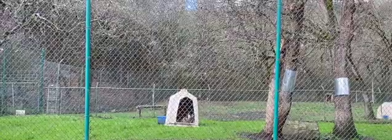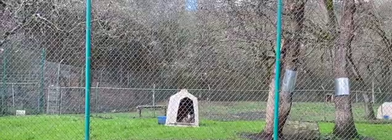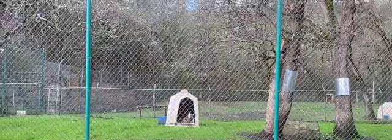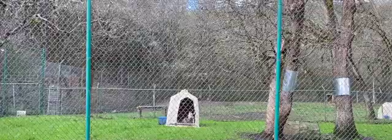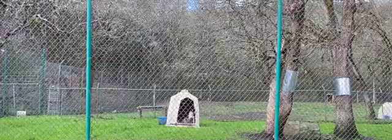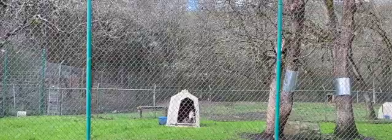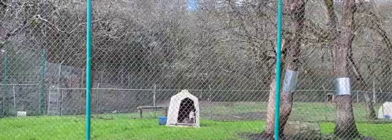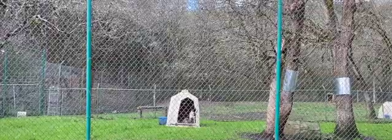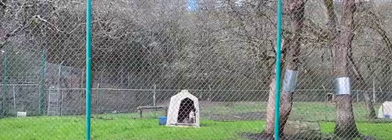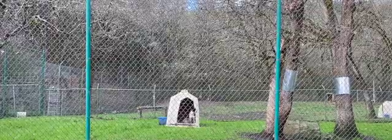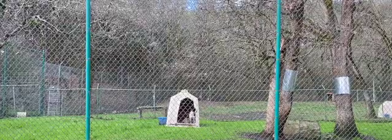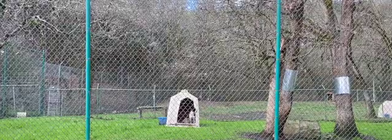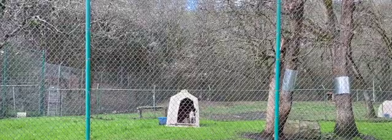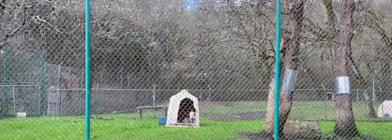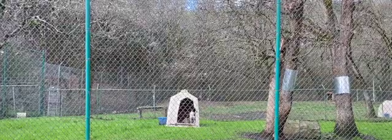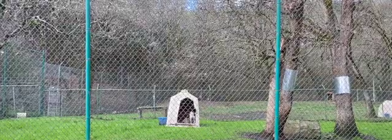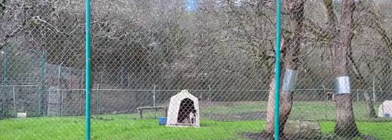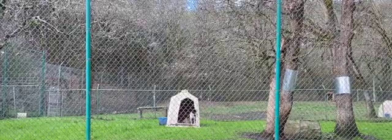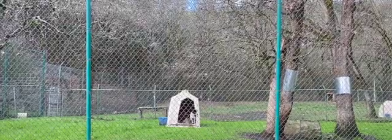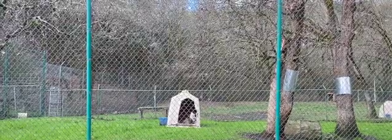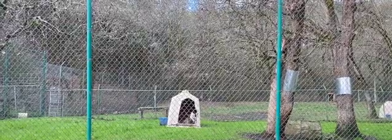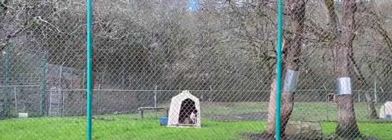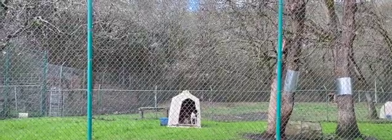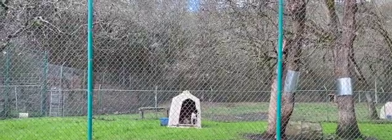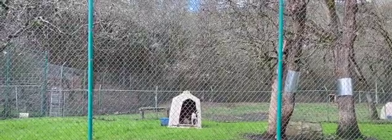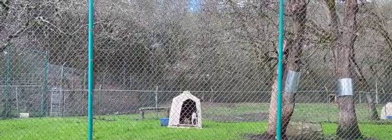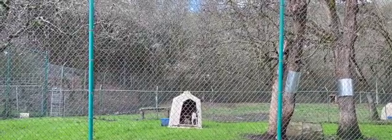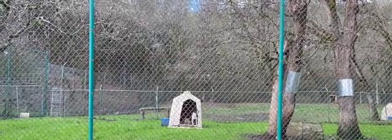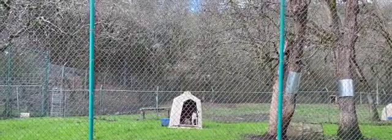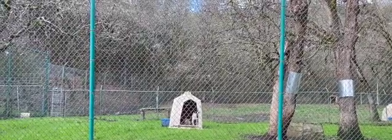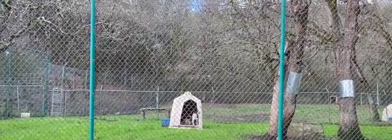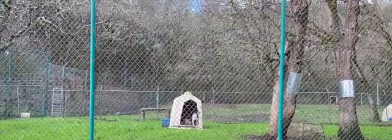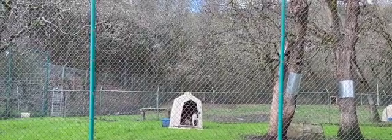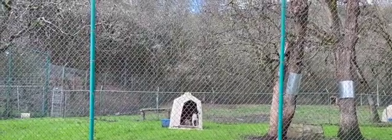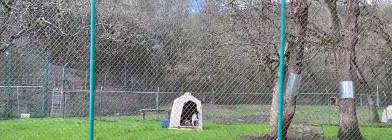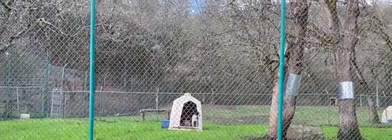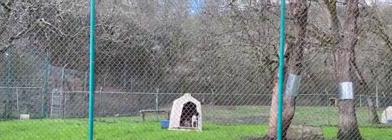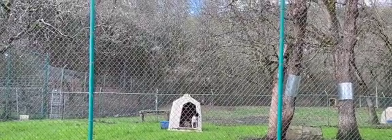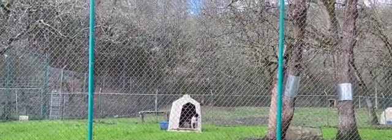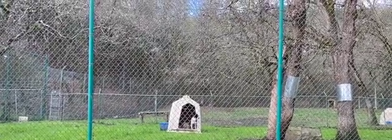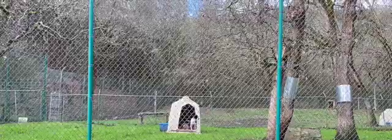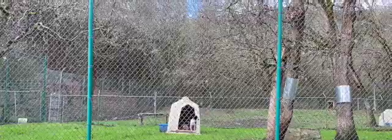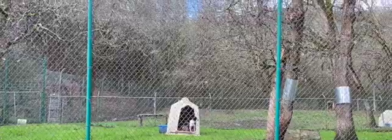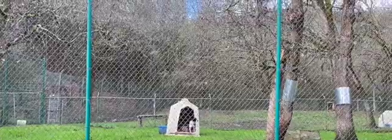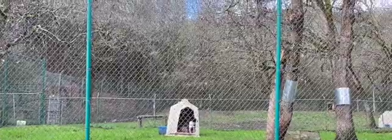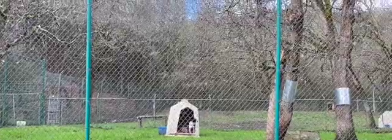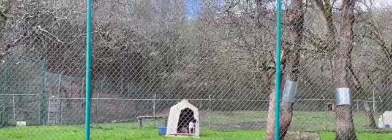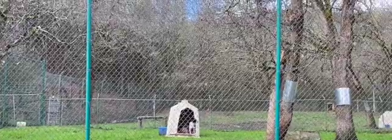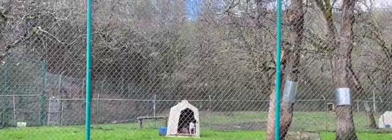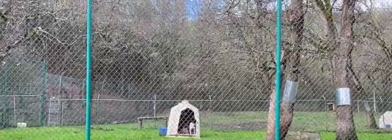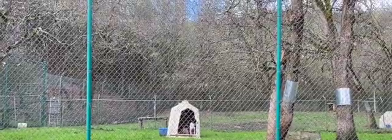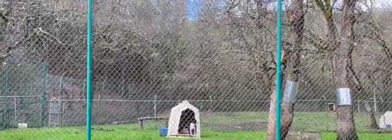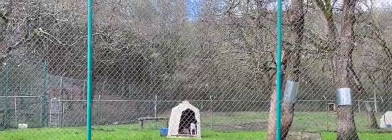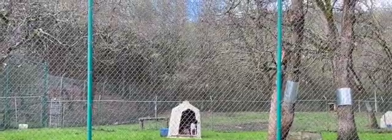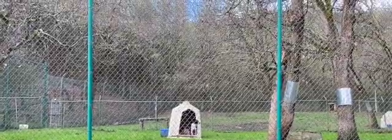cool. Okay friends, this is amazing. We need the story behind this, but that is a dog. I'm sorry the fence is in the way. I wish I could